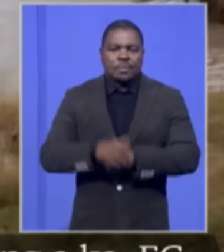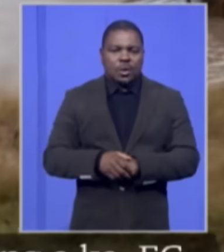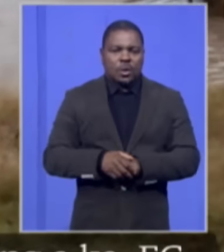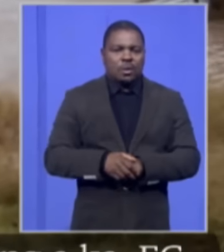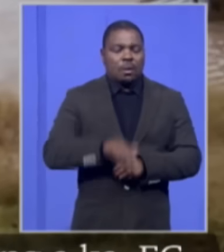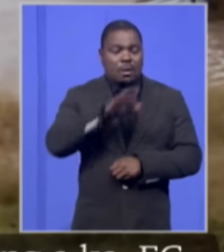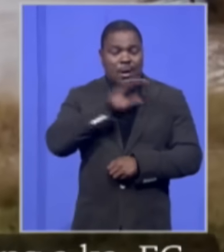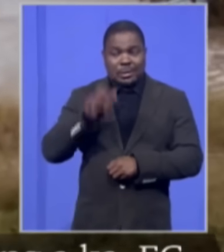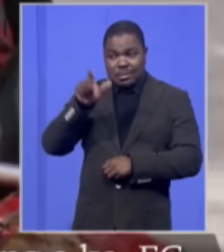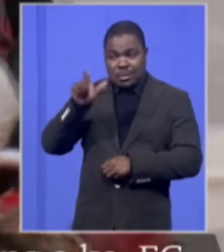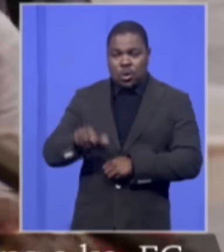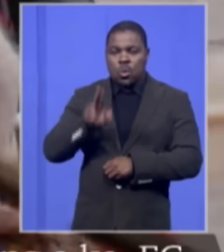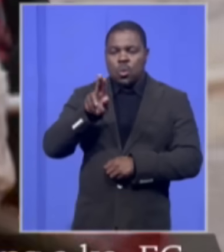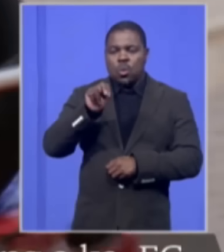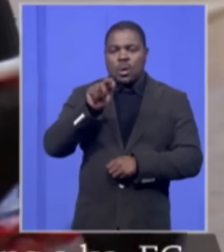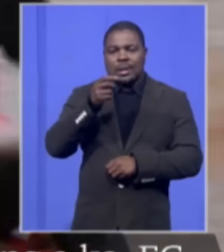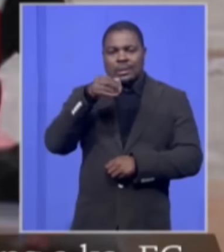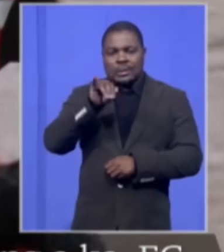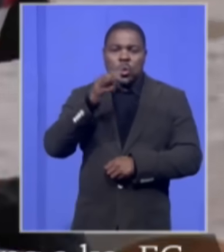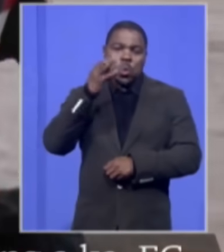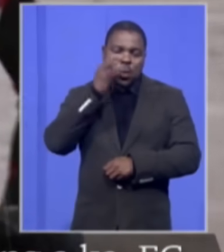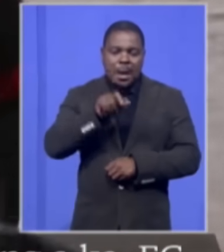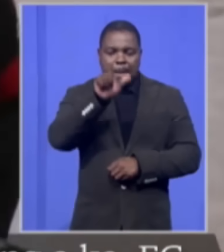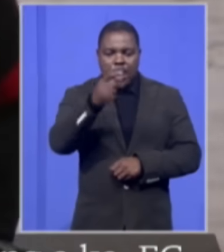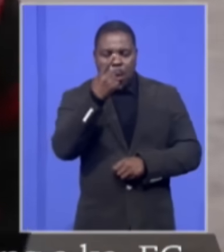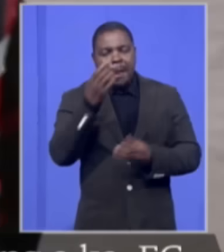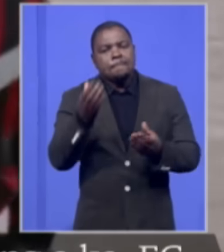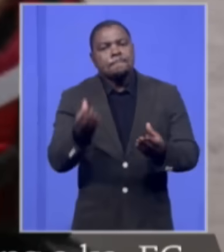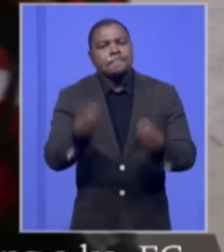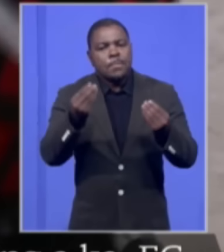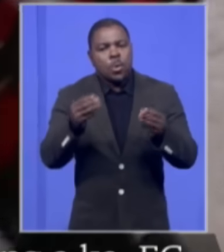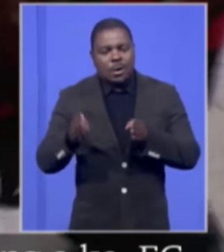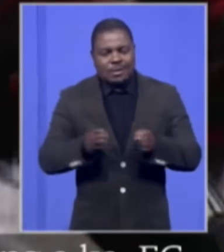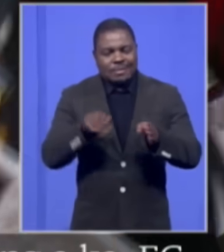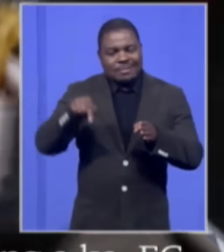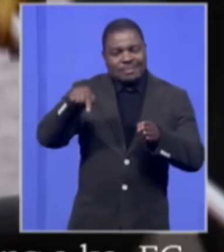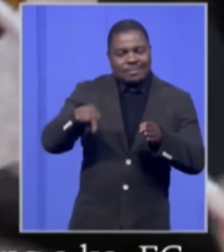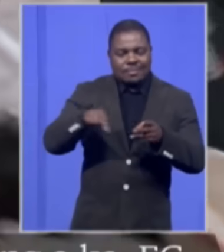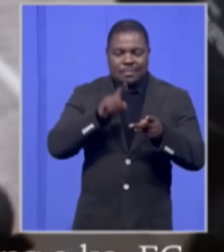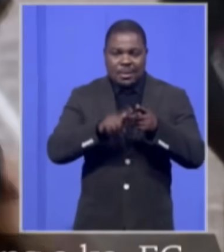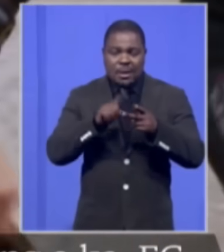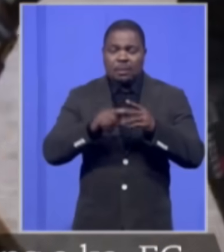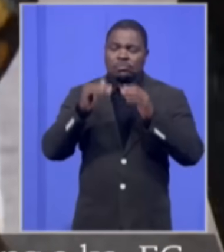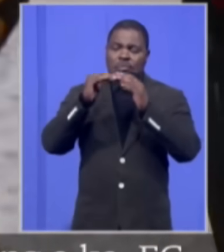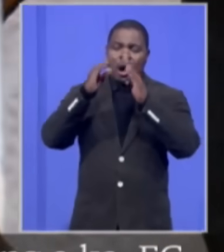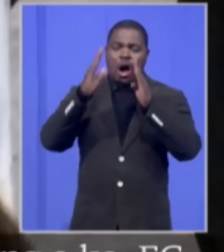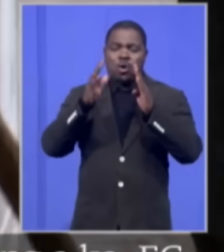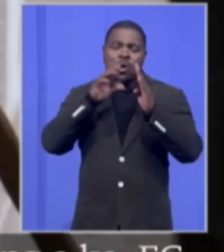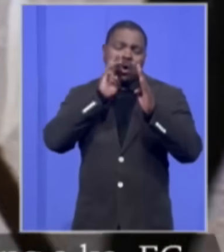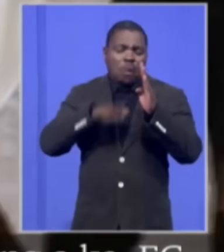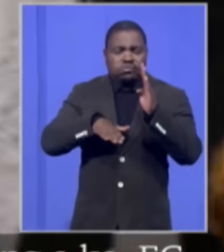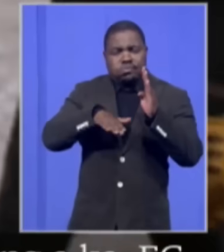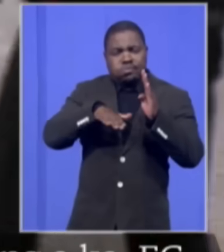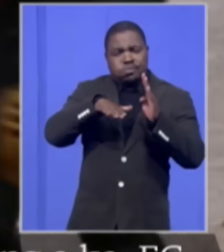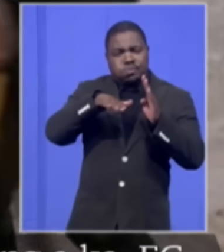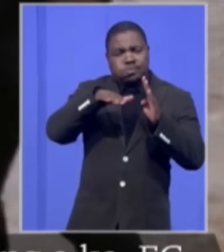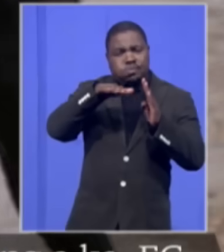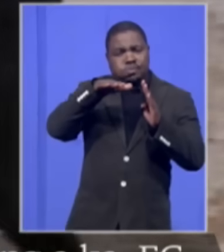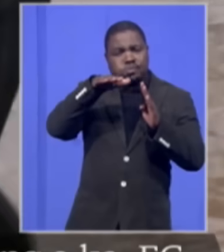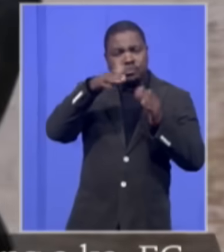o re setopo sa motho o tee se hweditšwe kgauswi le noka, mengwako e mmalwa e nweletše go thoma mesong